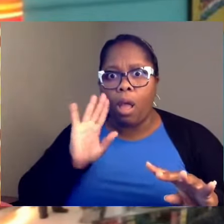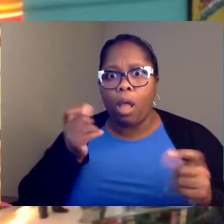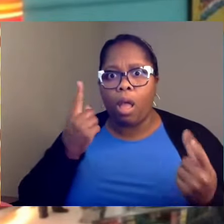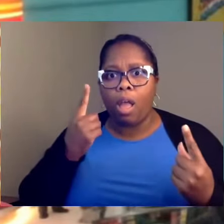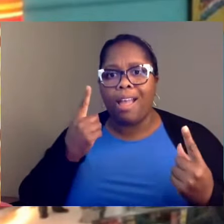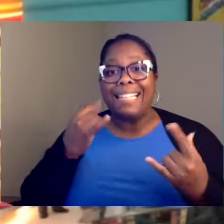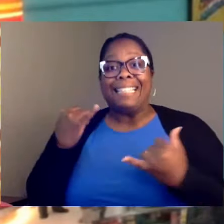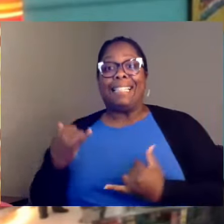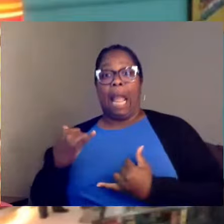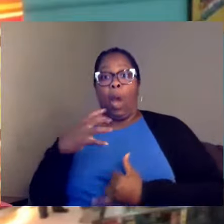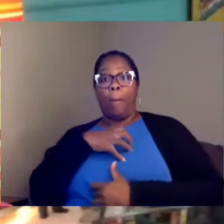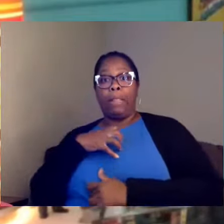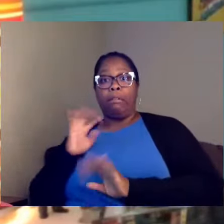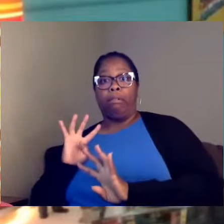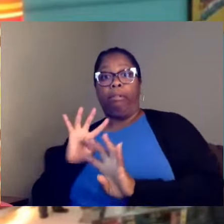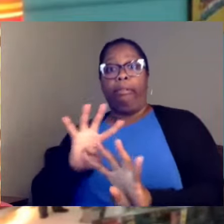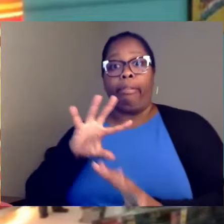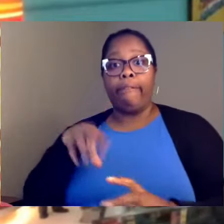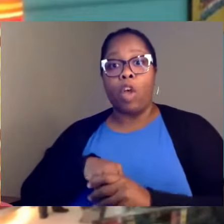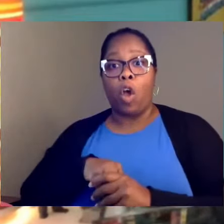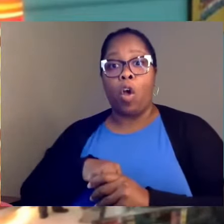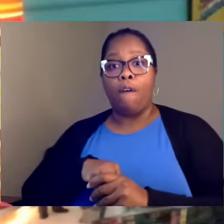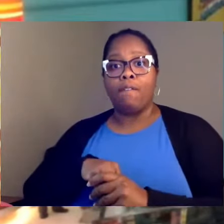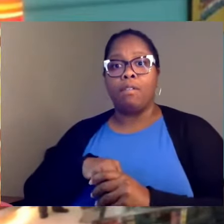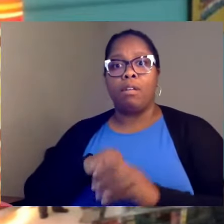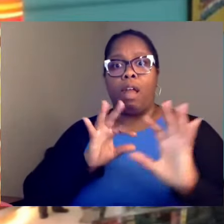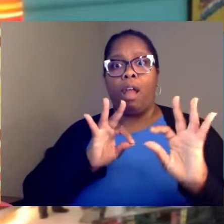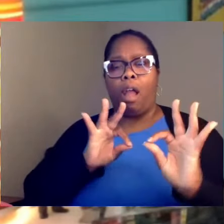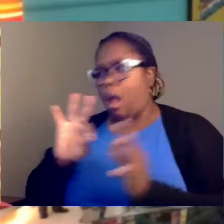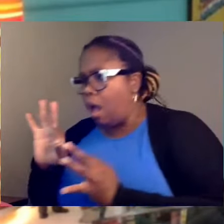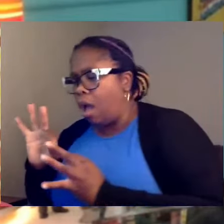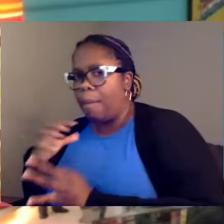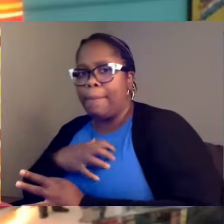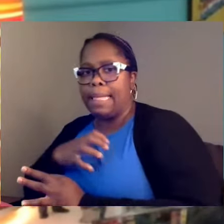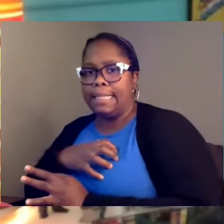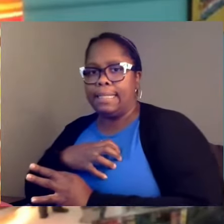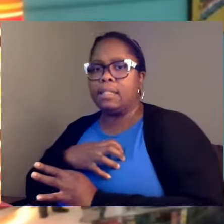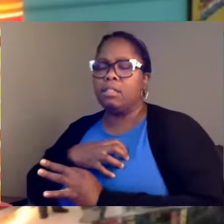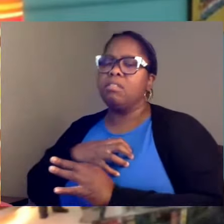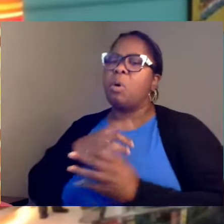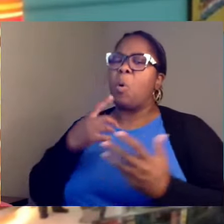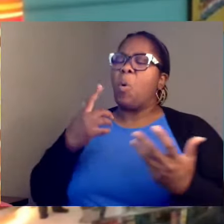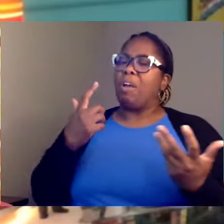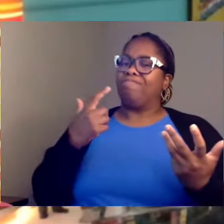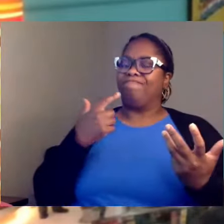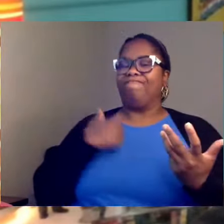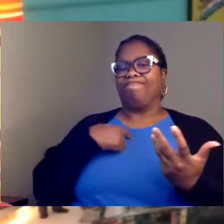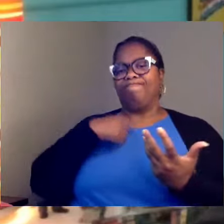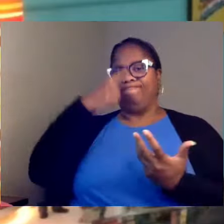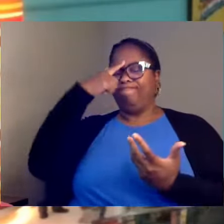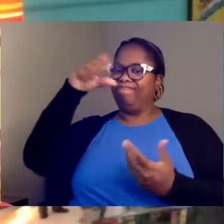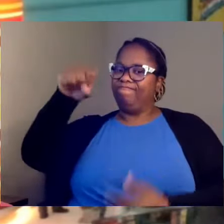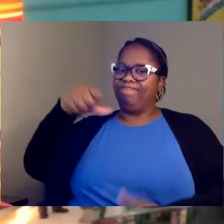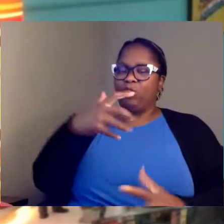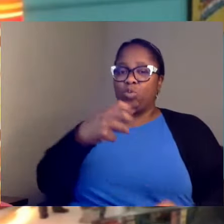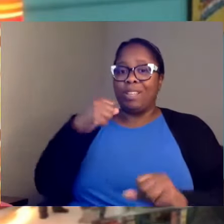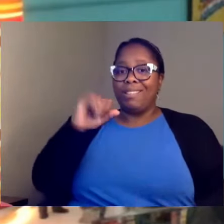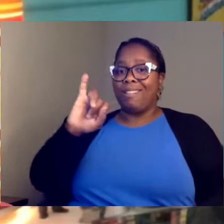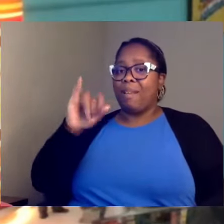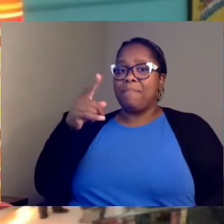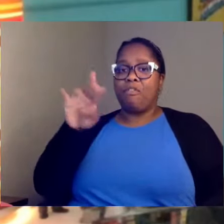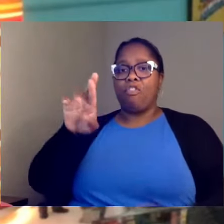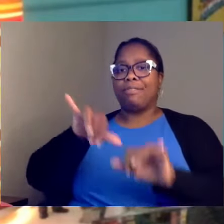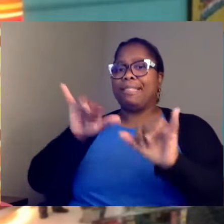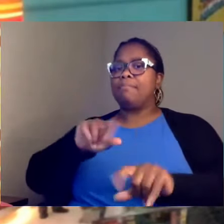and I look forward to the strengthening of the IPR systems, but you still cannot change and challenge